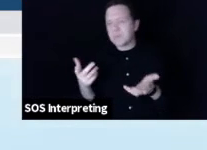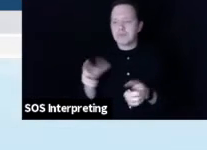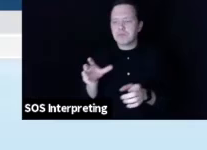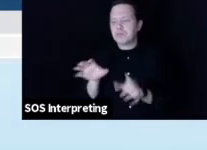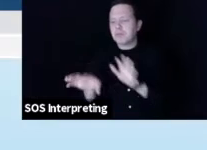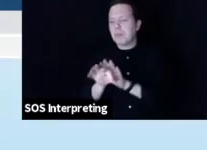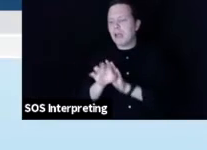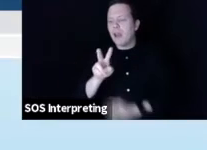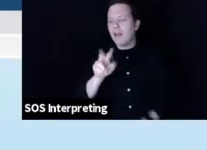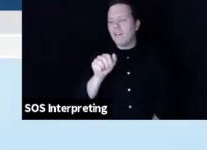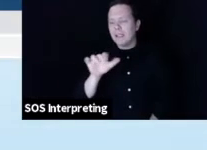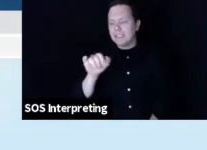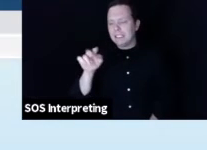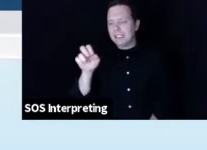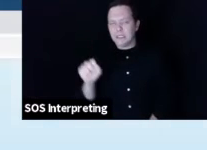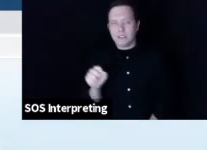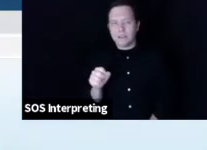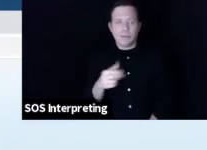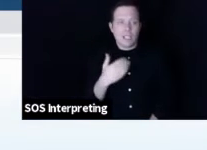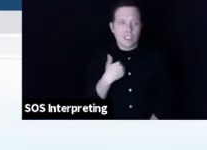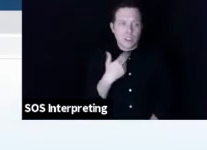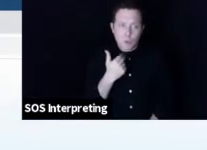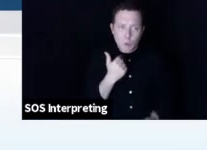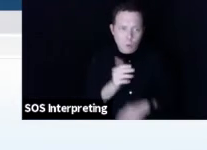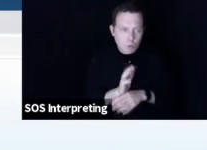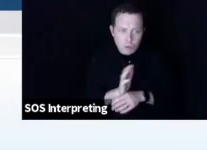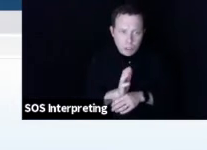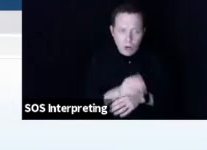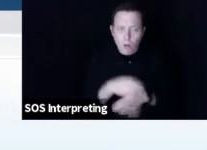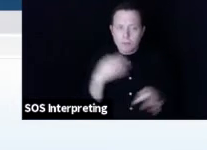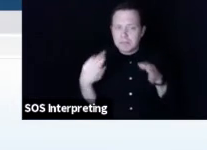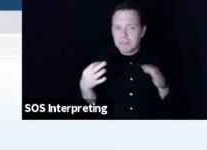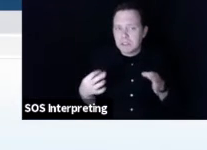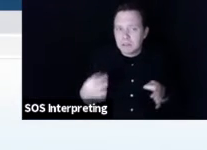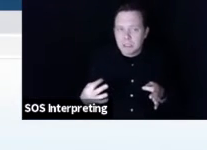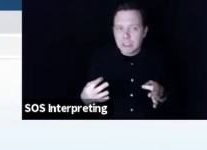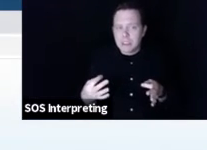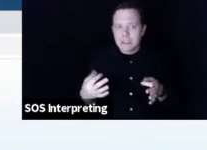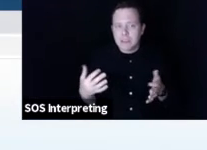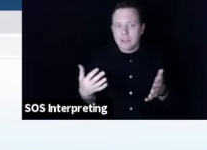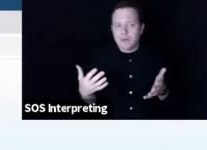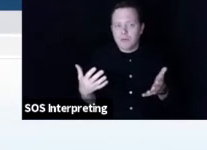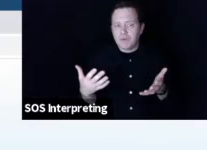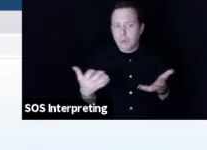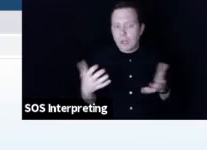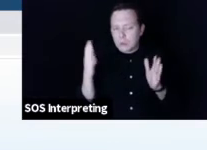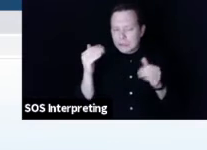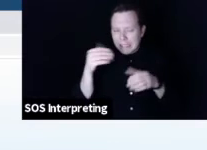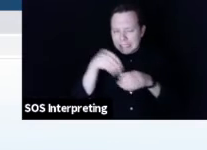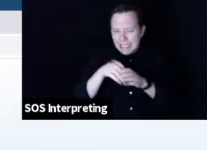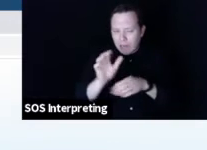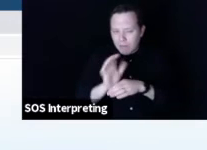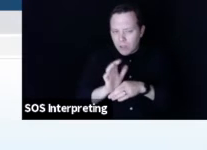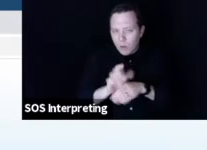here, gives you a cute little video and an overview of what is expected in that video. Also related